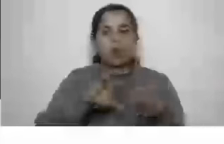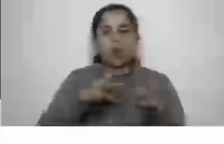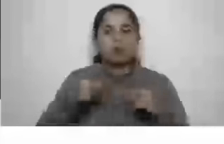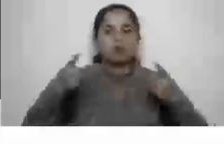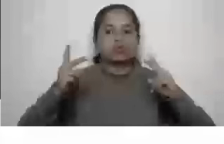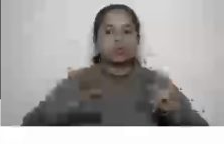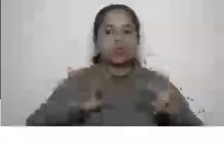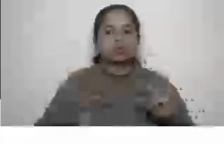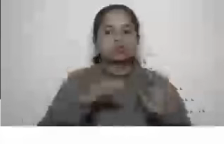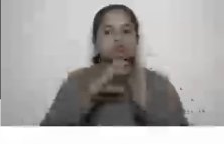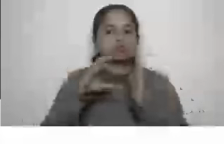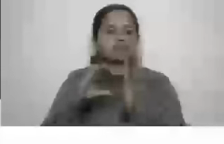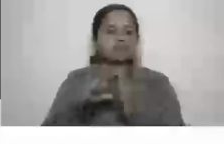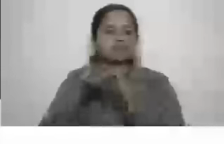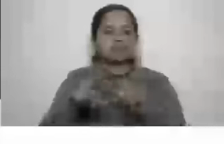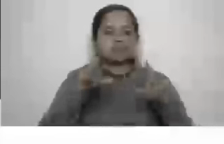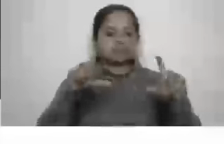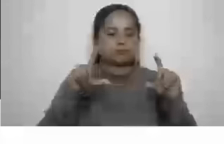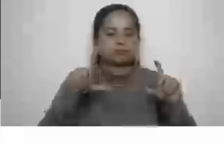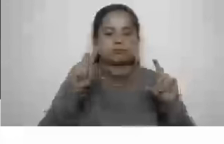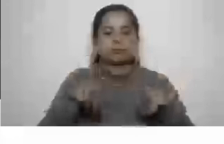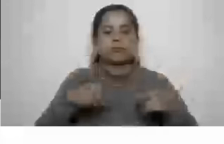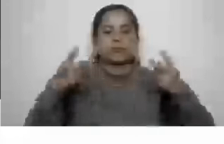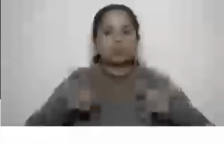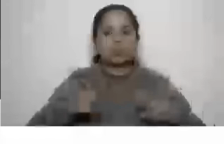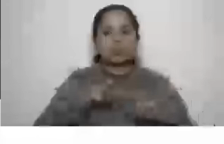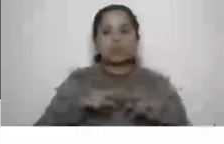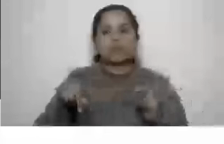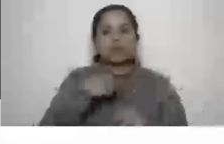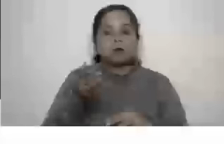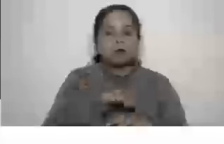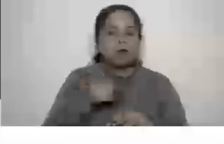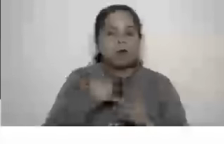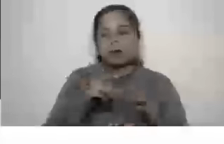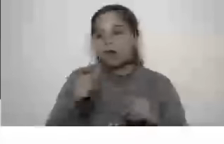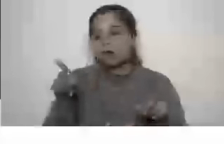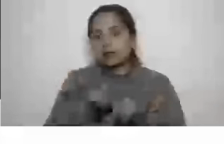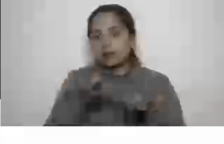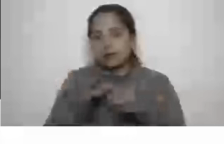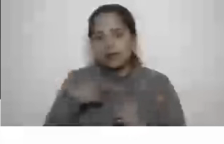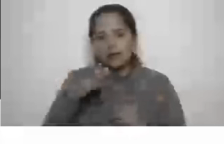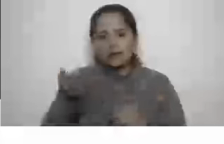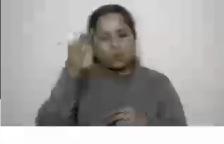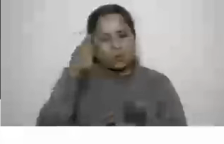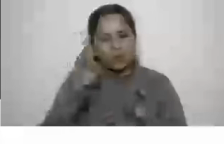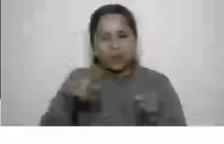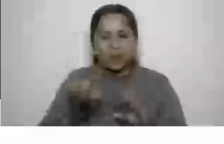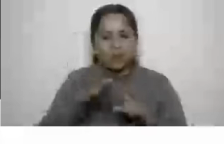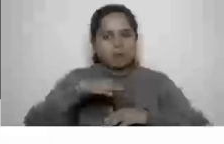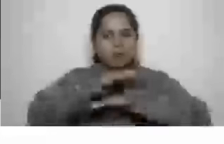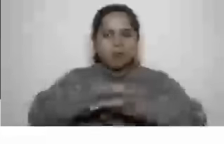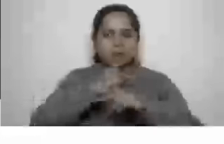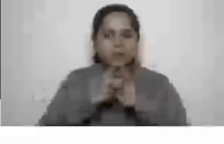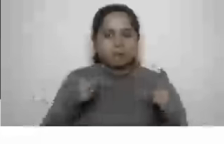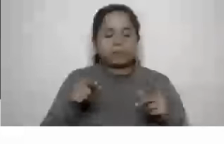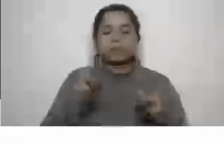translates the message or the text. I'm refraining myself from naming any such platform, but I'm sure you must know these platforms. So the